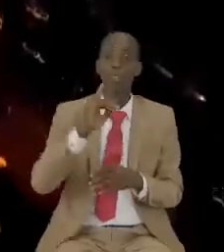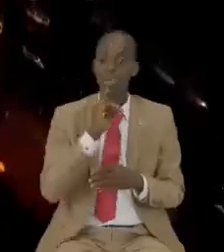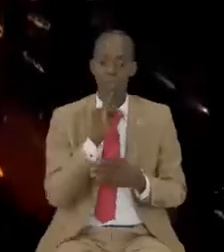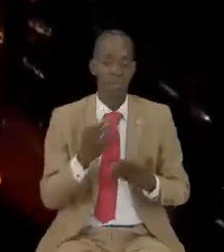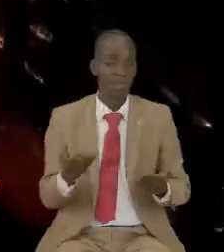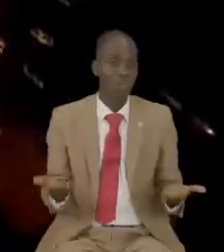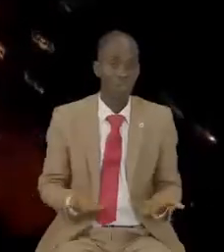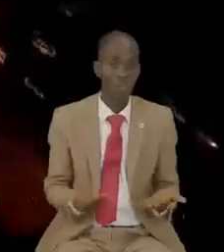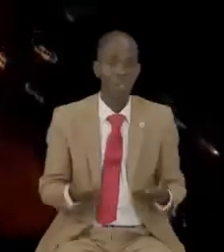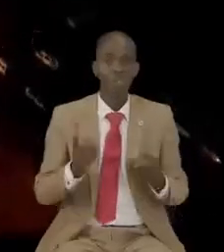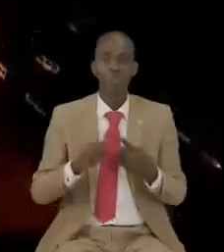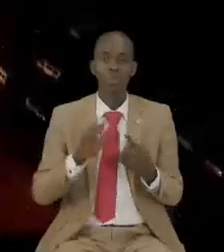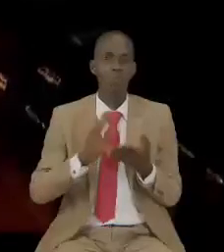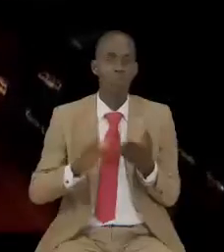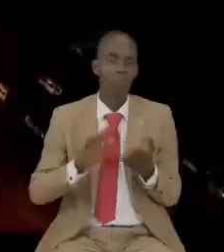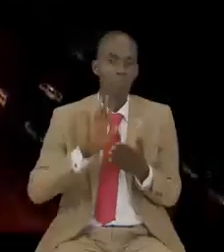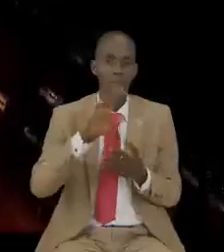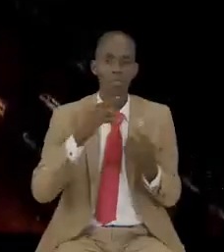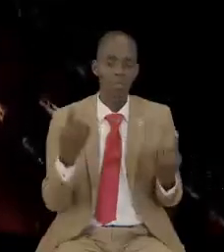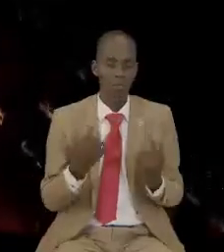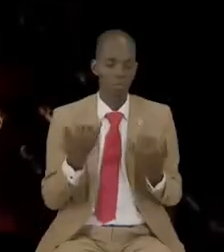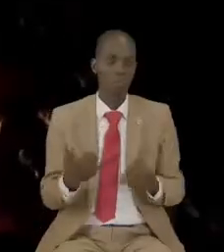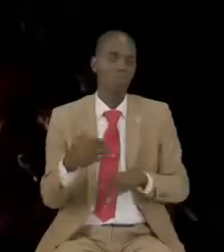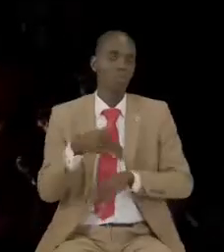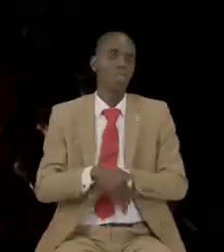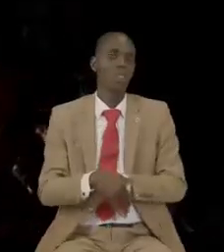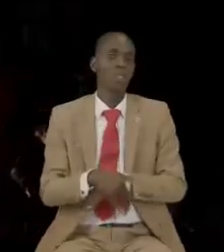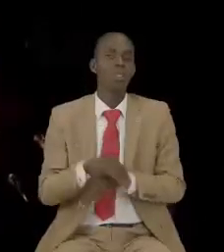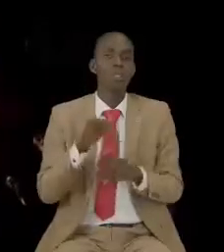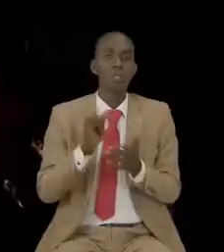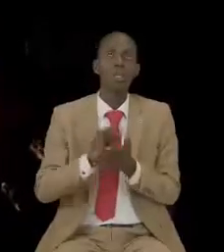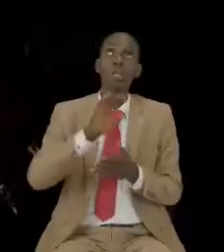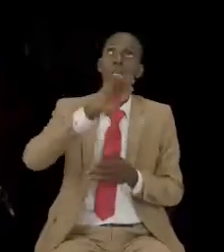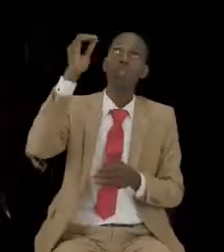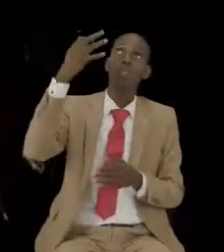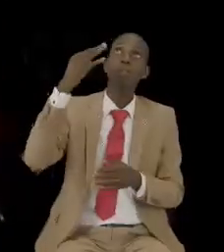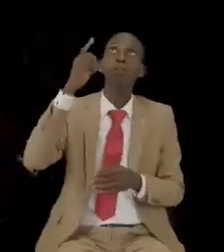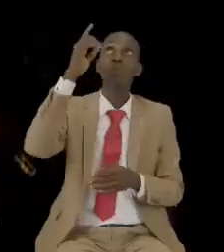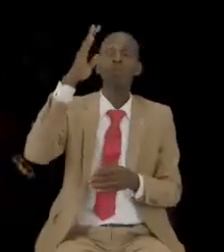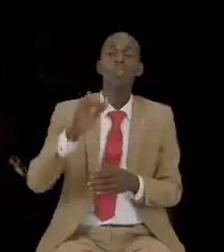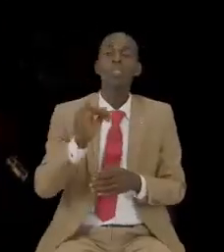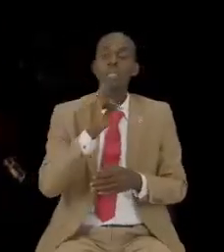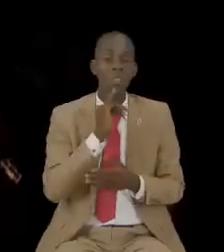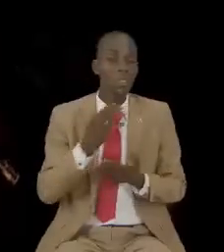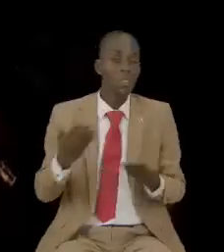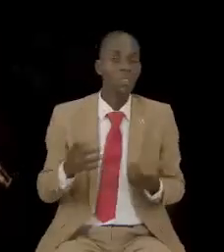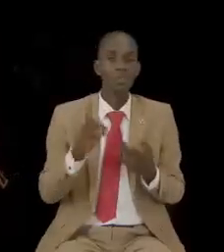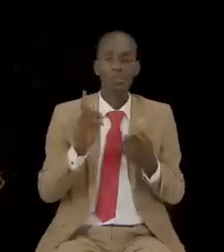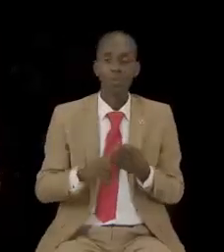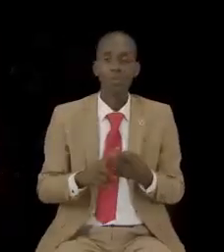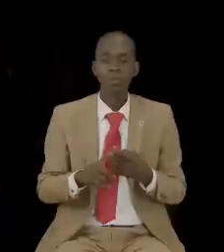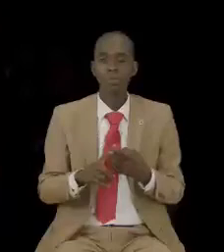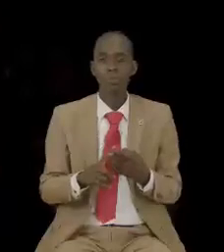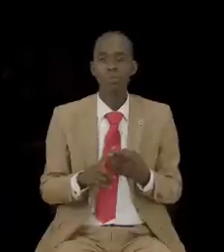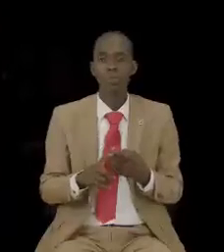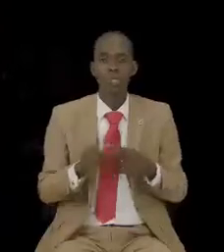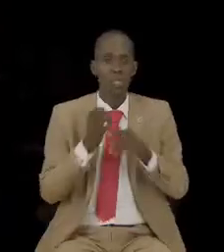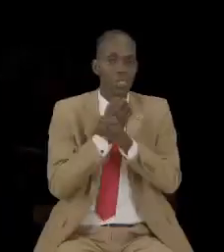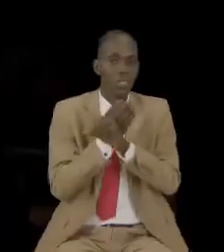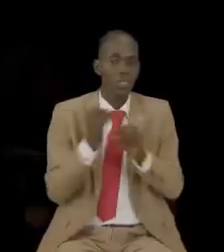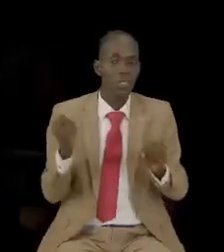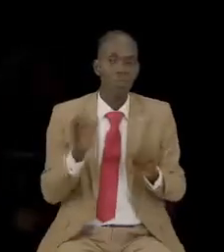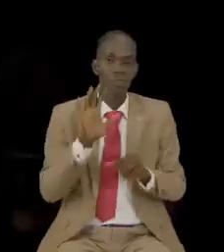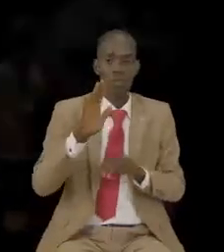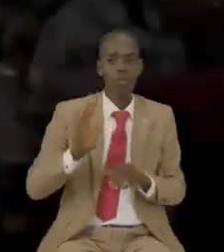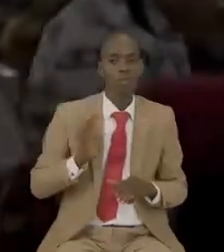to forgive your sin tonight. That grace of God is available to save your soul tonight.